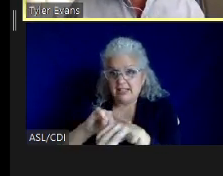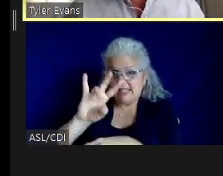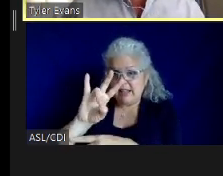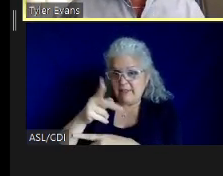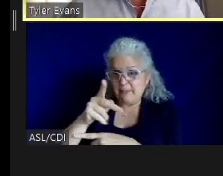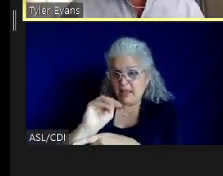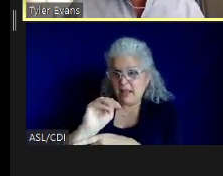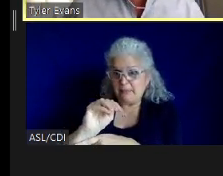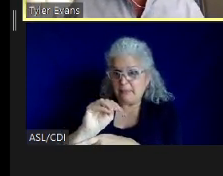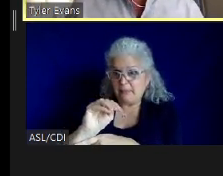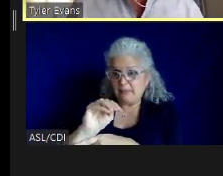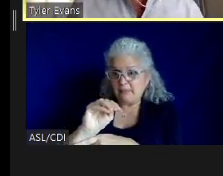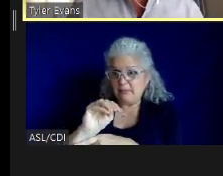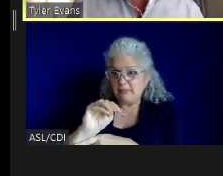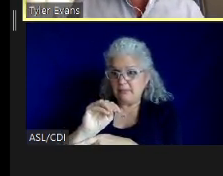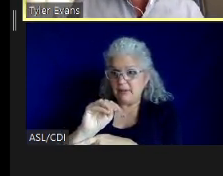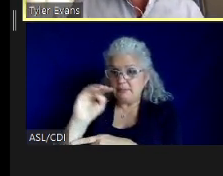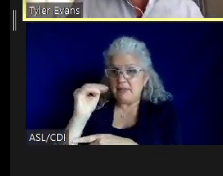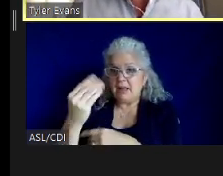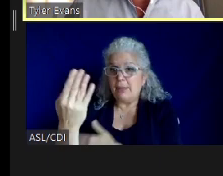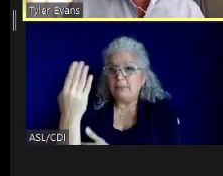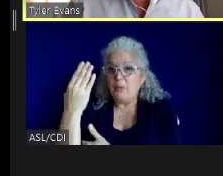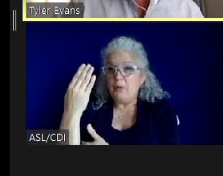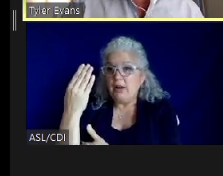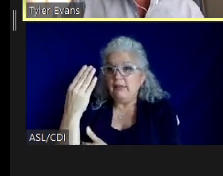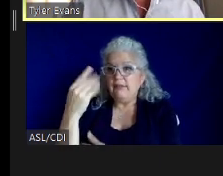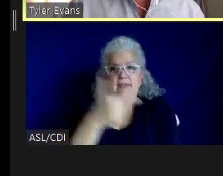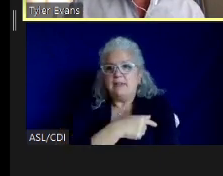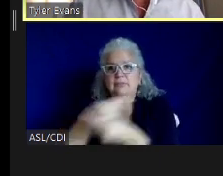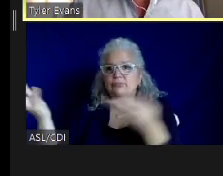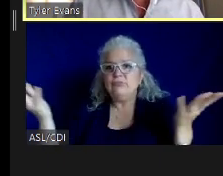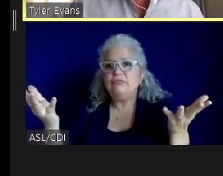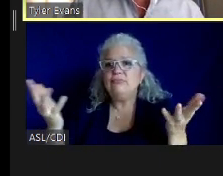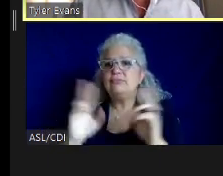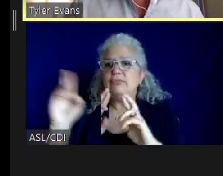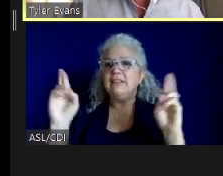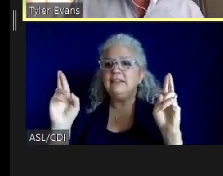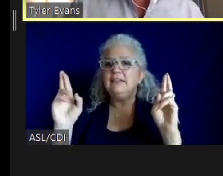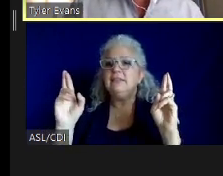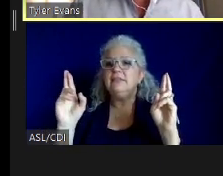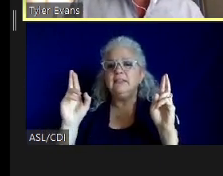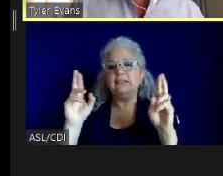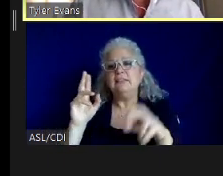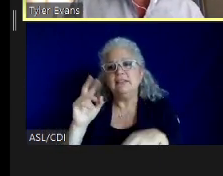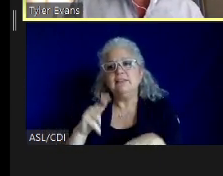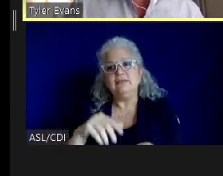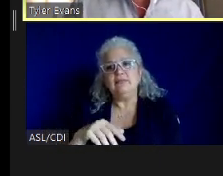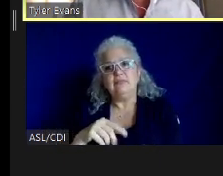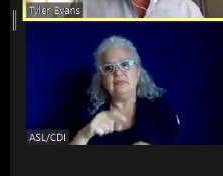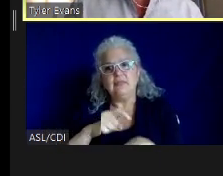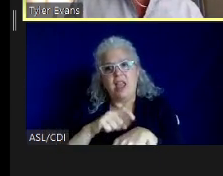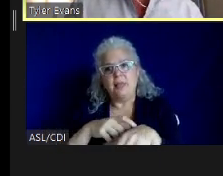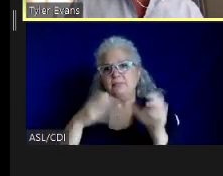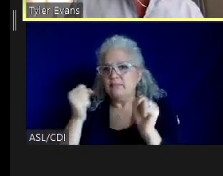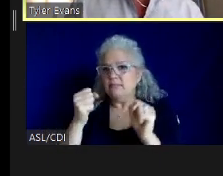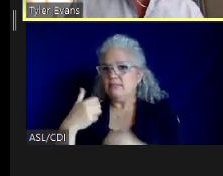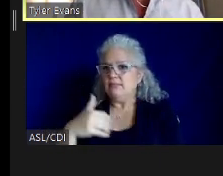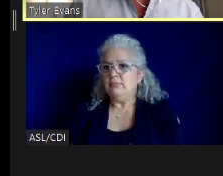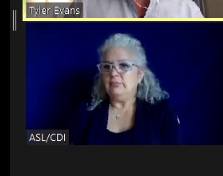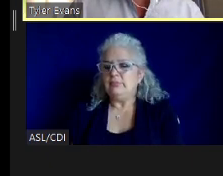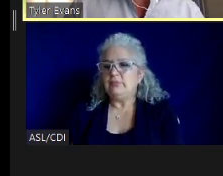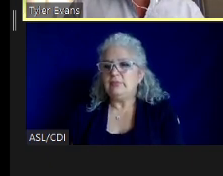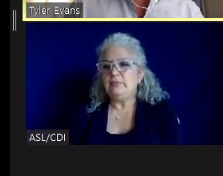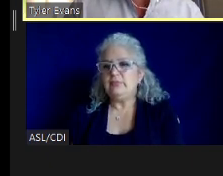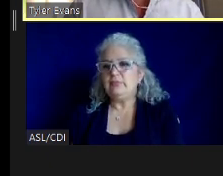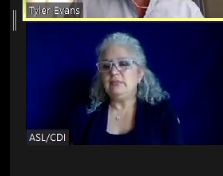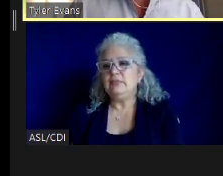8 o'clock Pacific, we're getting the vaccine. So it wasn't it wasn't a lack of sort of foresight